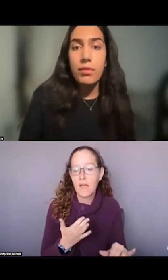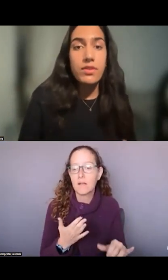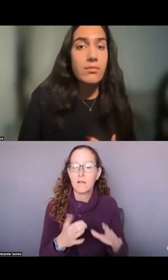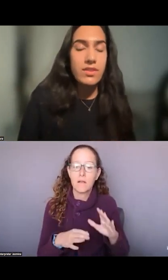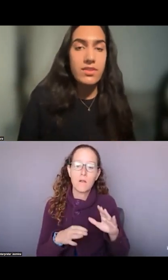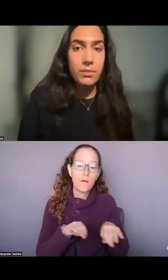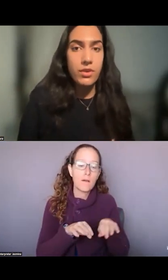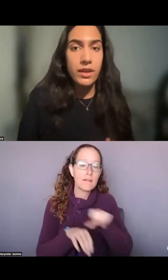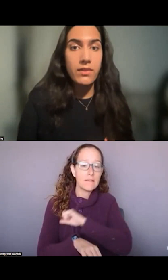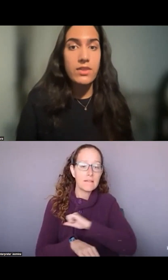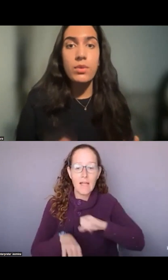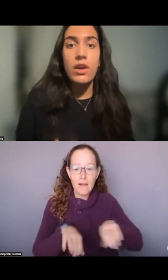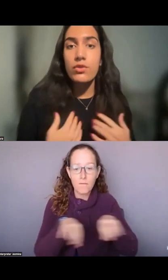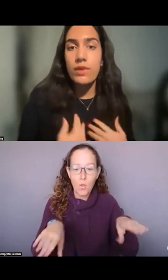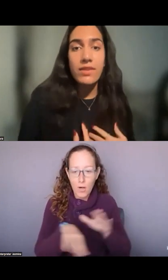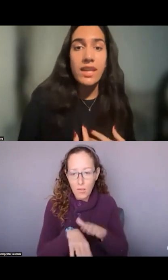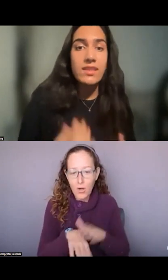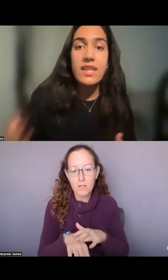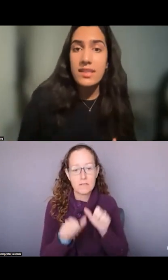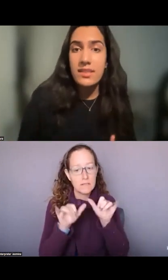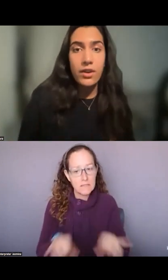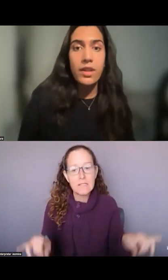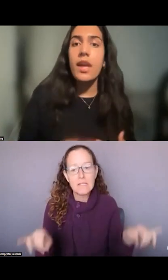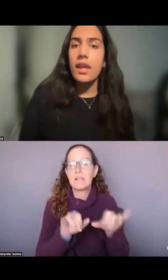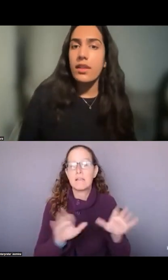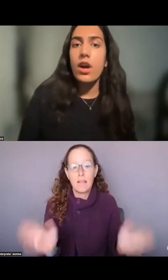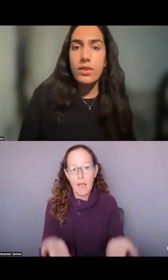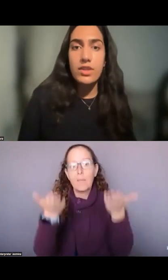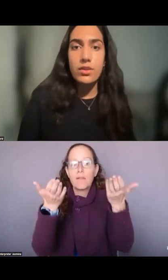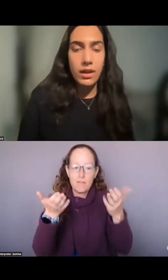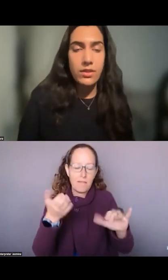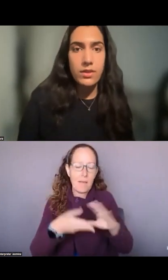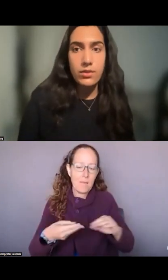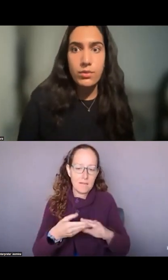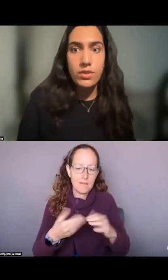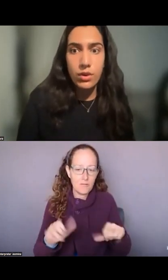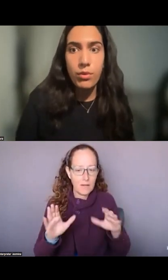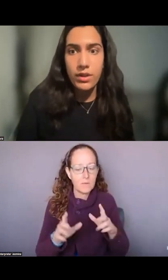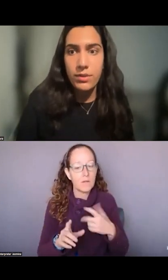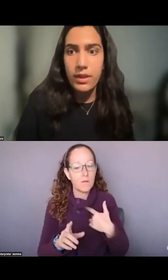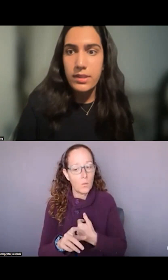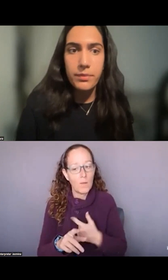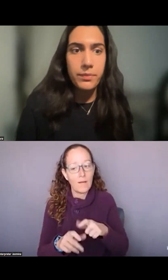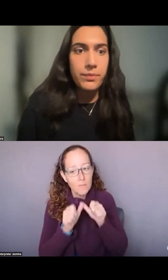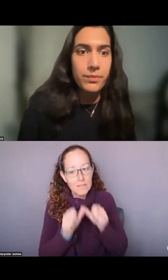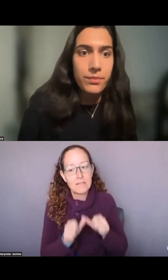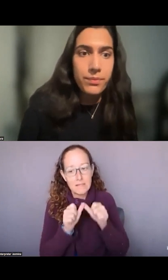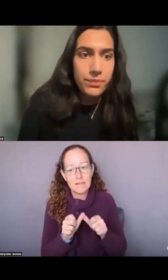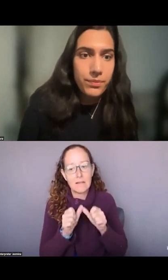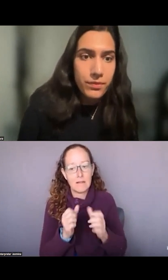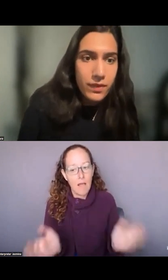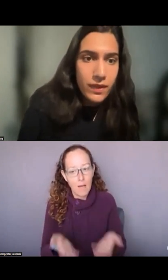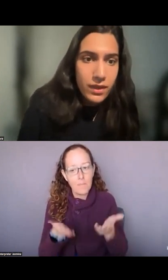consistently uplifted the message that we were trying to convey. So really also advocating to stay centered in the conversation around this resolution was so important to us.